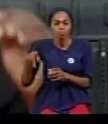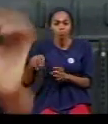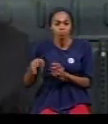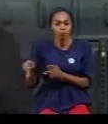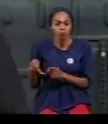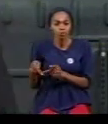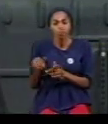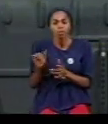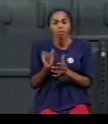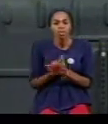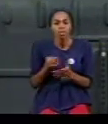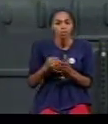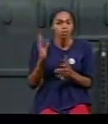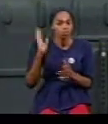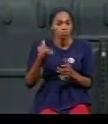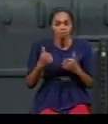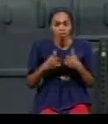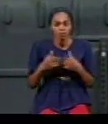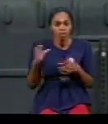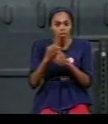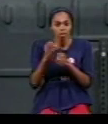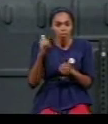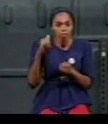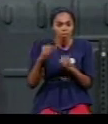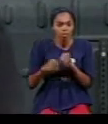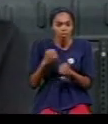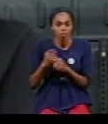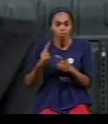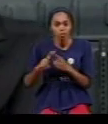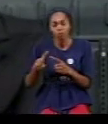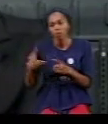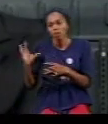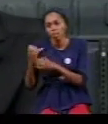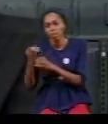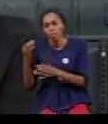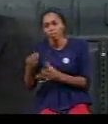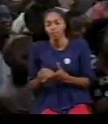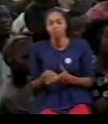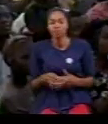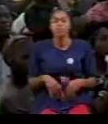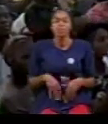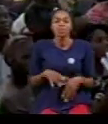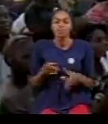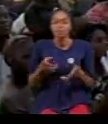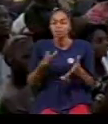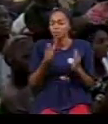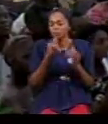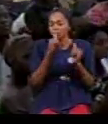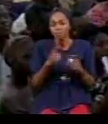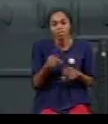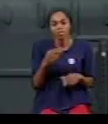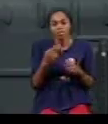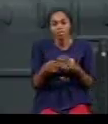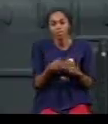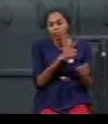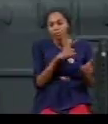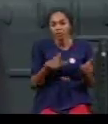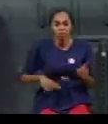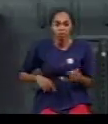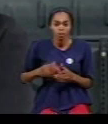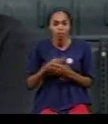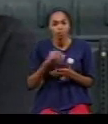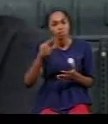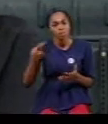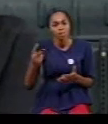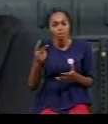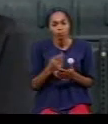for what God has done for us. And I say, may his name be glorified in Jesus' name. And I also want to testify to God's glory for